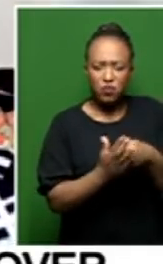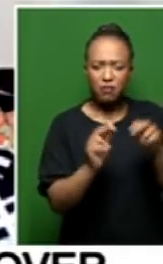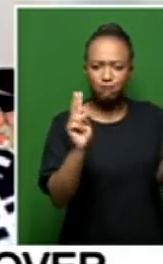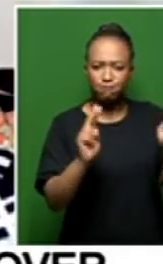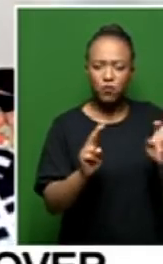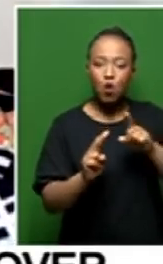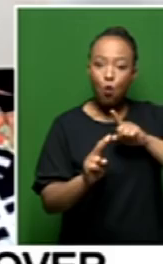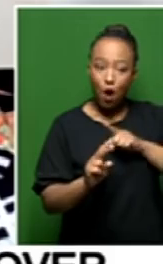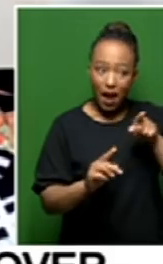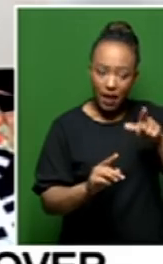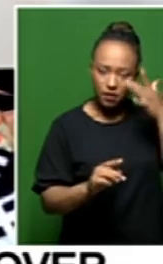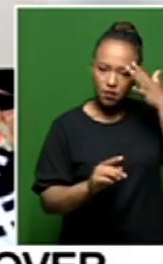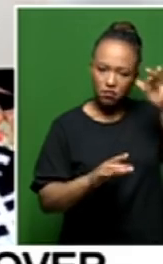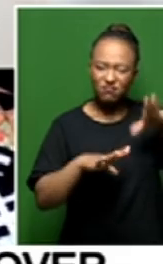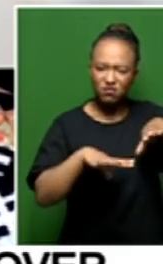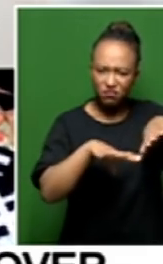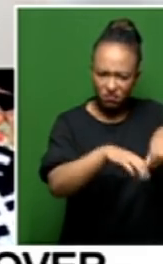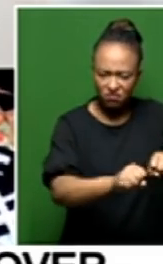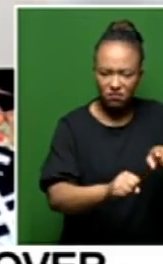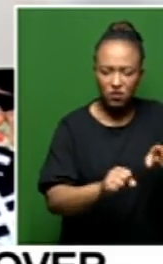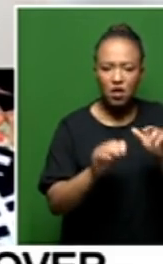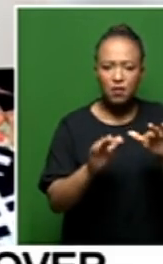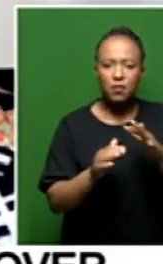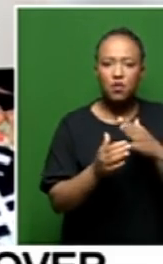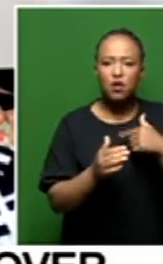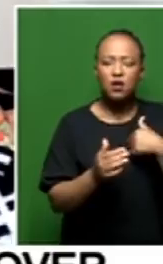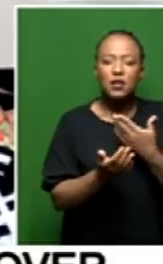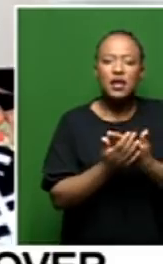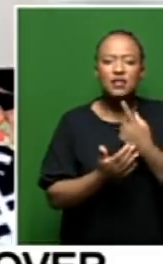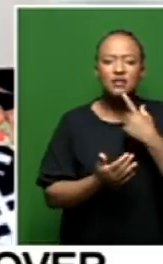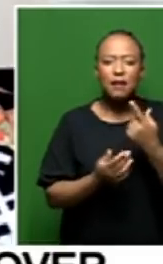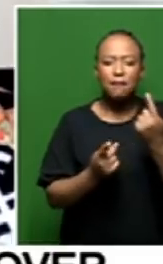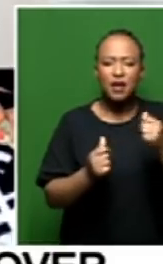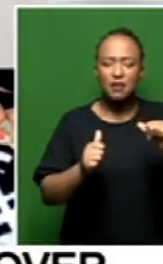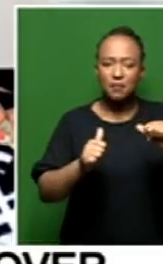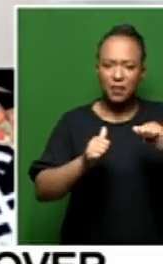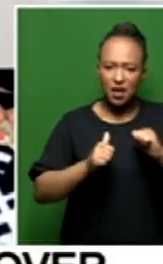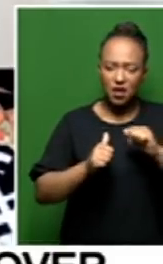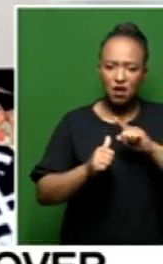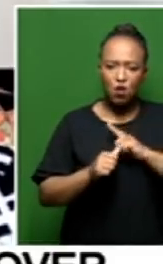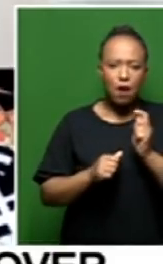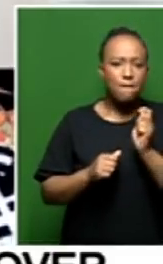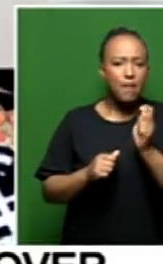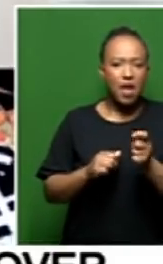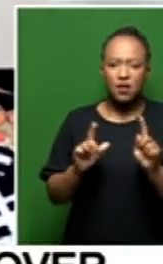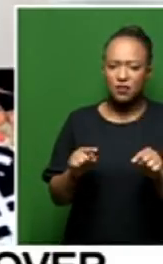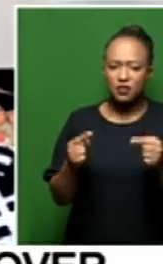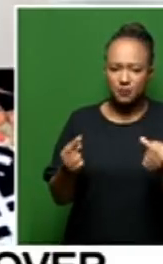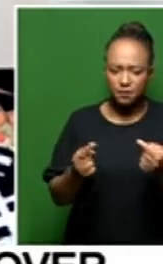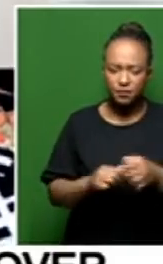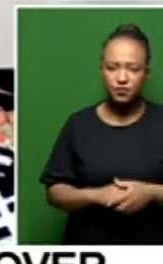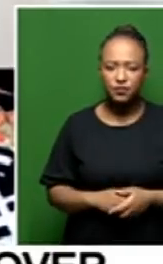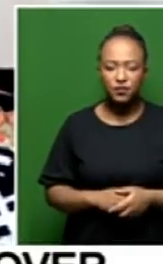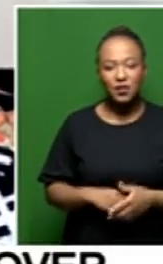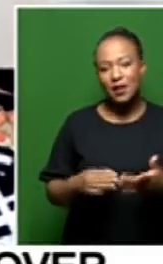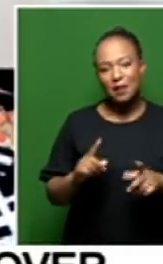capture project. People would want to say, get the money back so that we don't have to pay for it. But we are